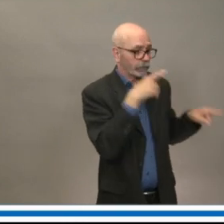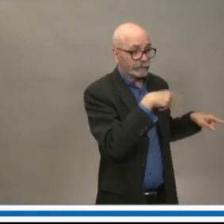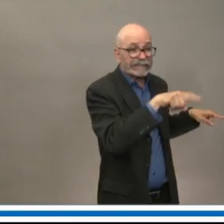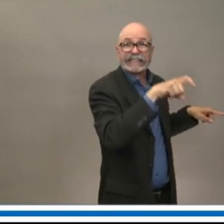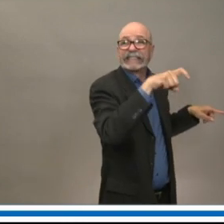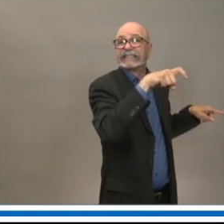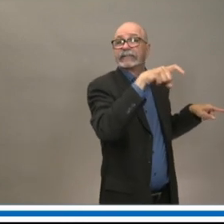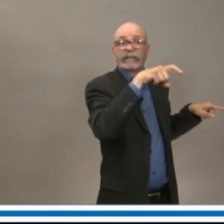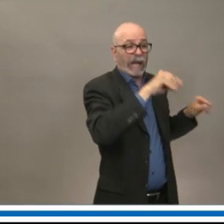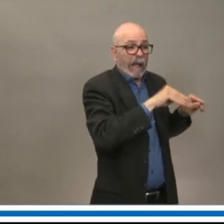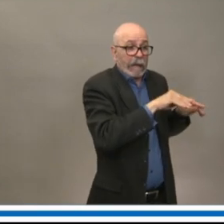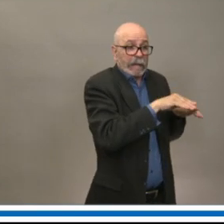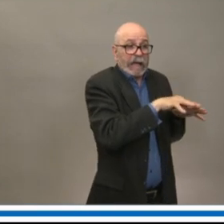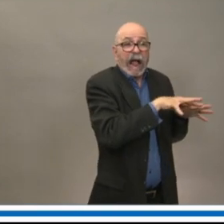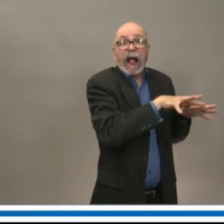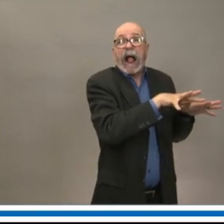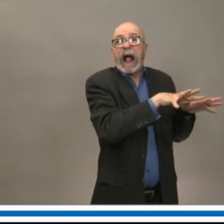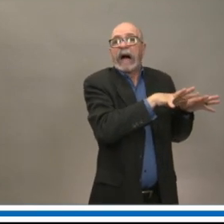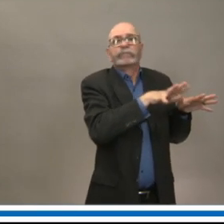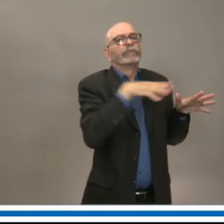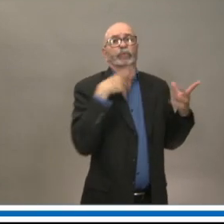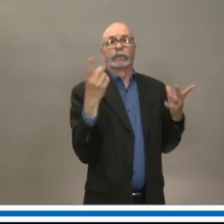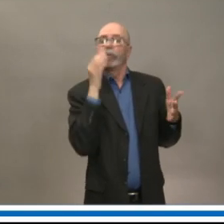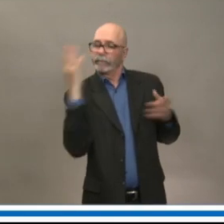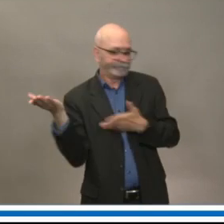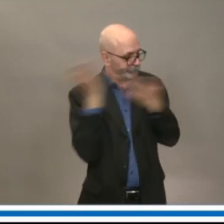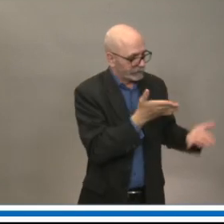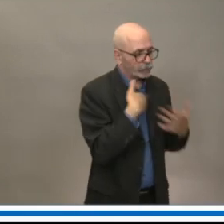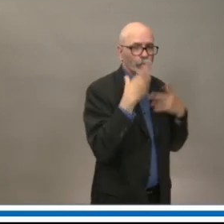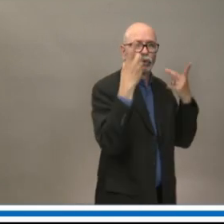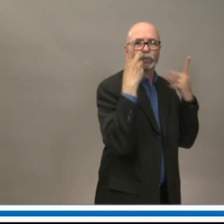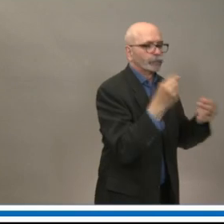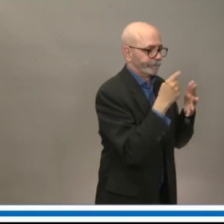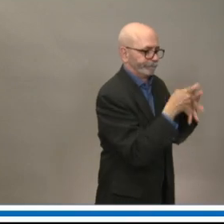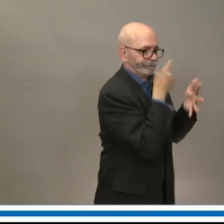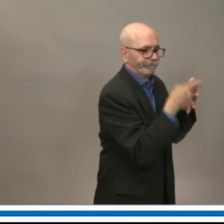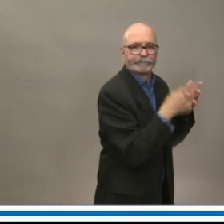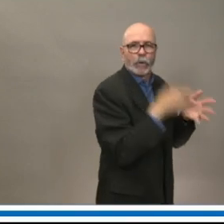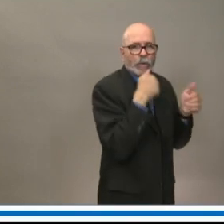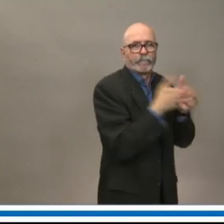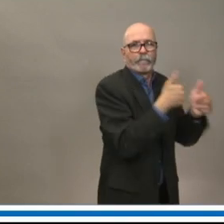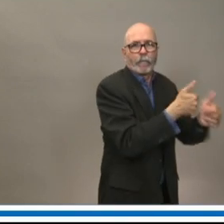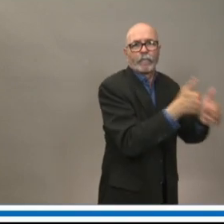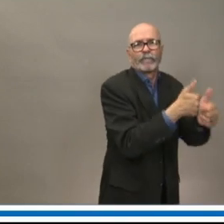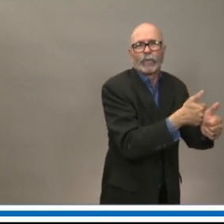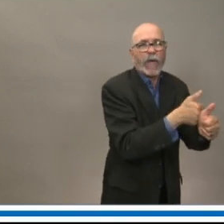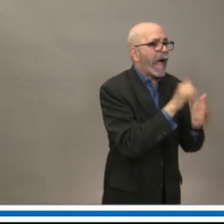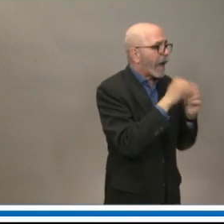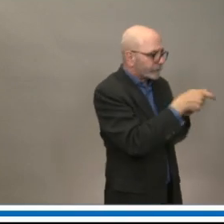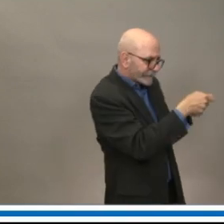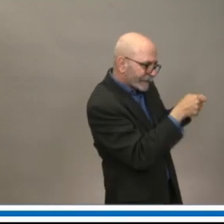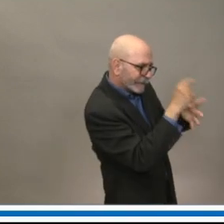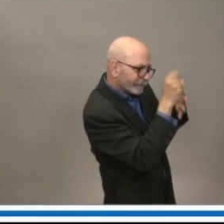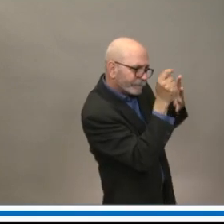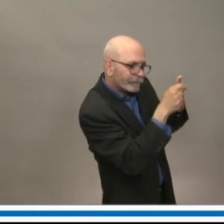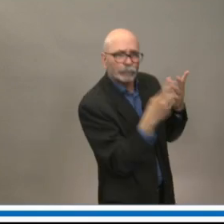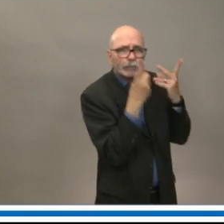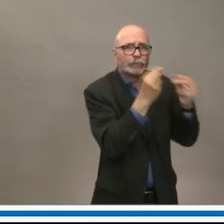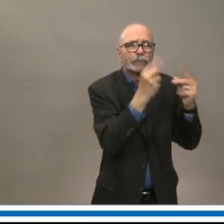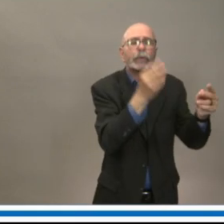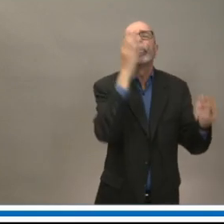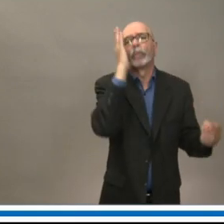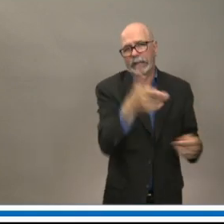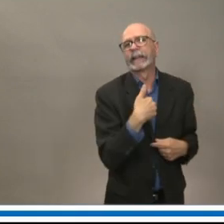given directives with clear expectations about how outbreaks are to be managed. But I'll come back to the comment that I made